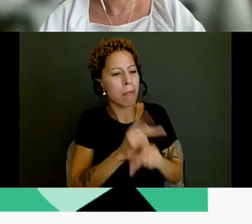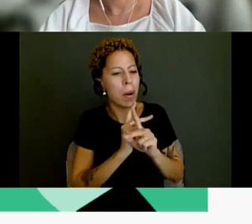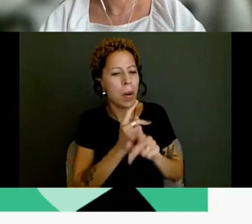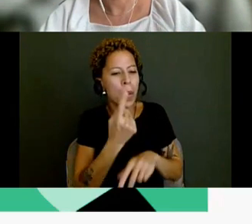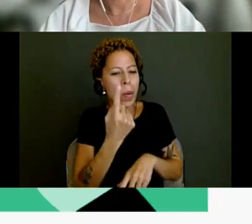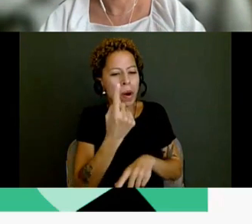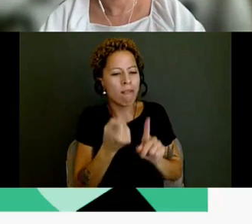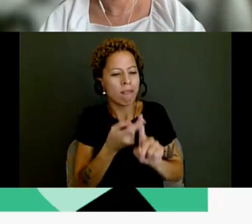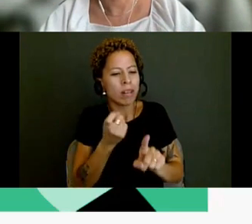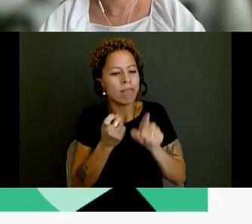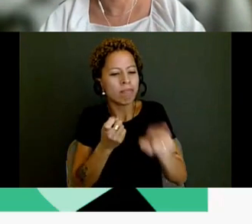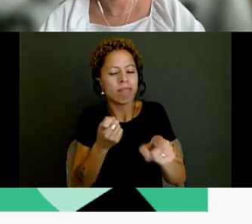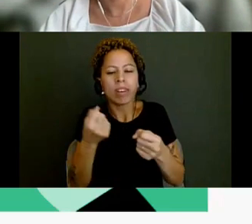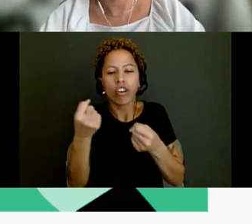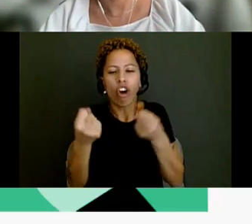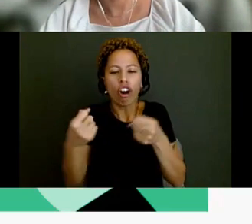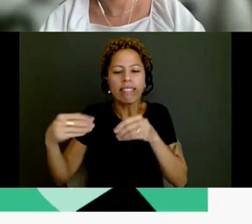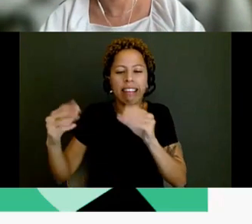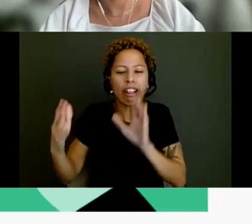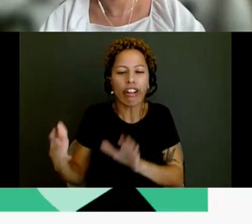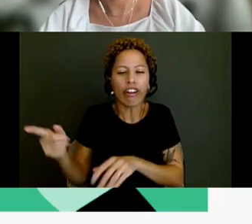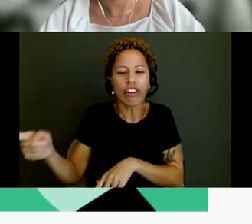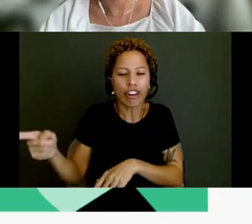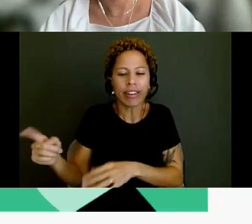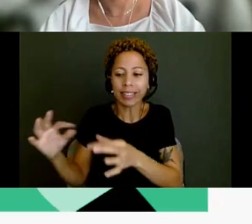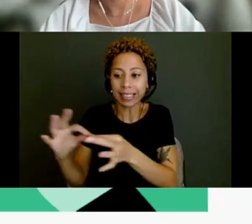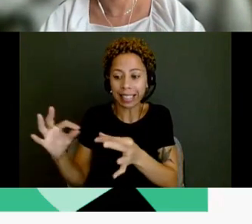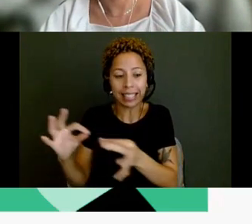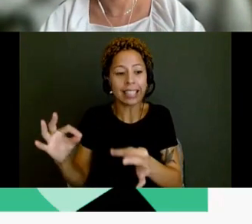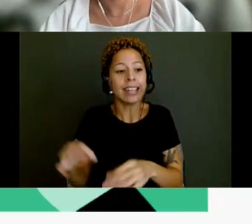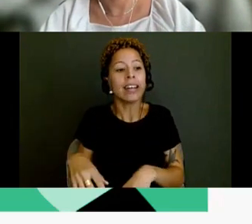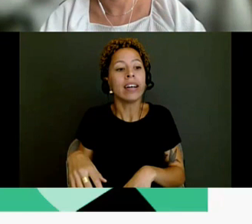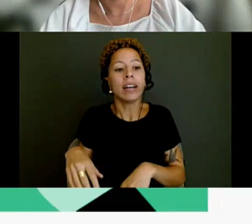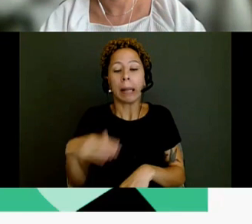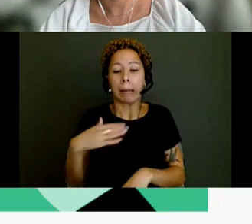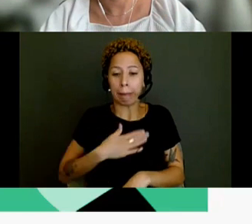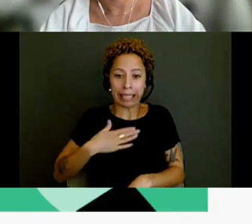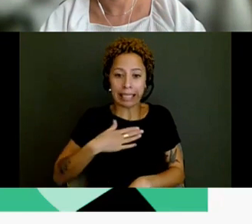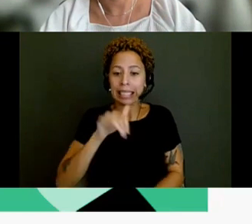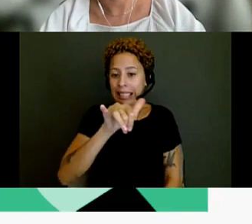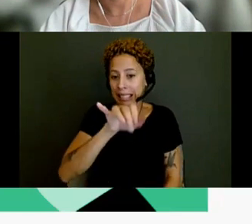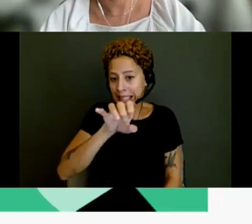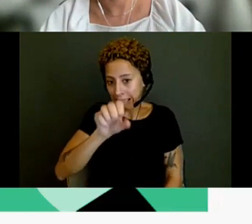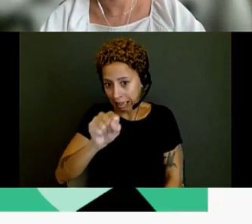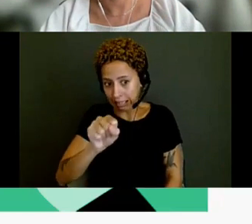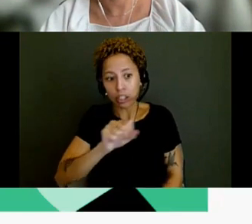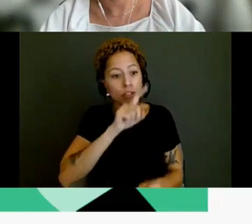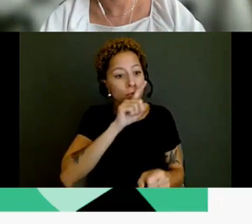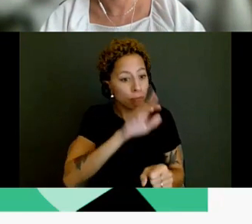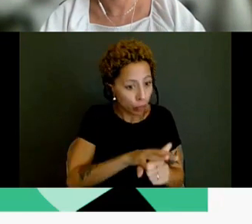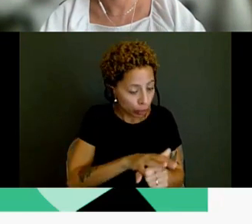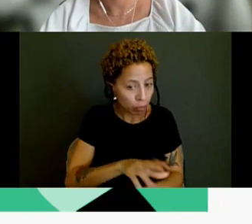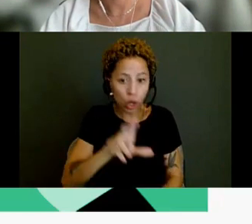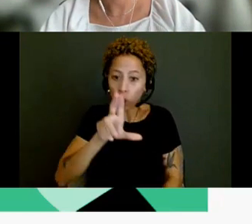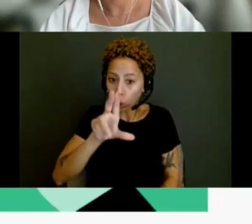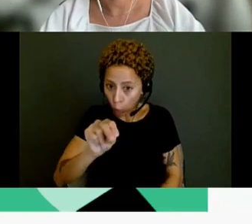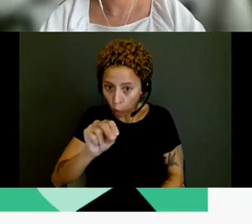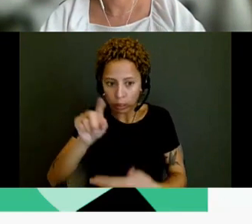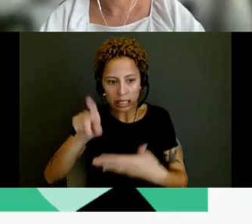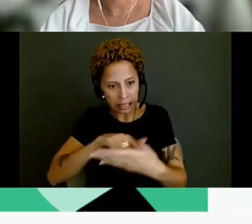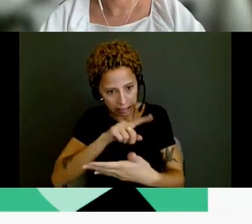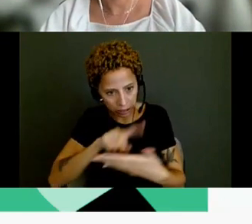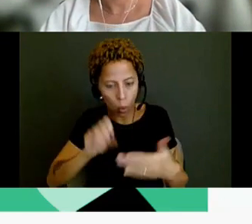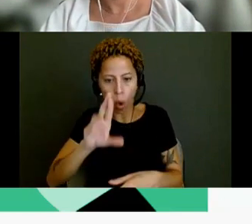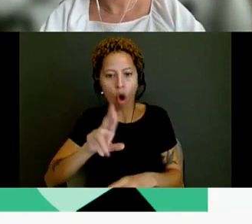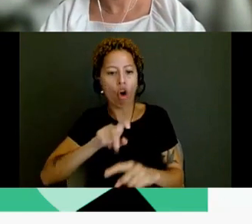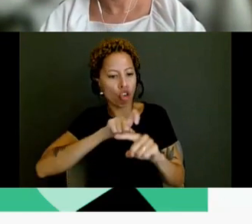is one I get from them. It says, please reply yes to confirm, no to cancel, or call for us to contact you.